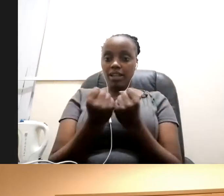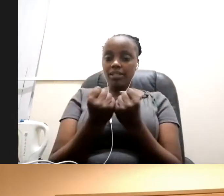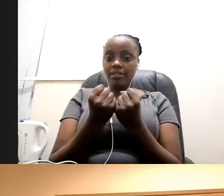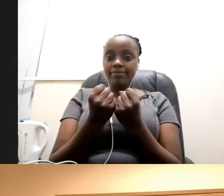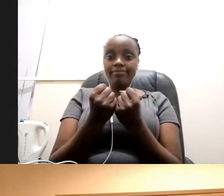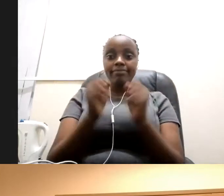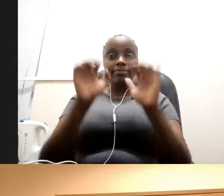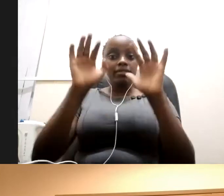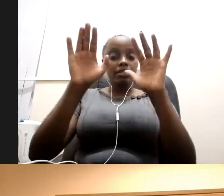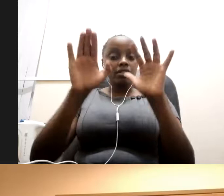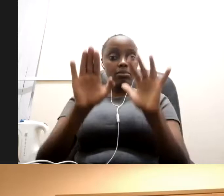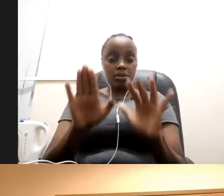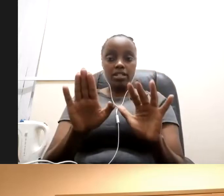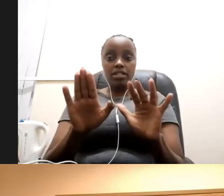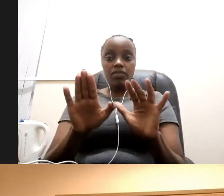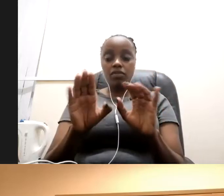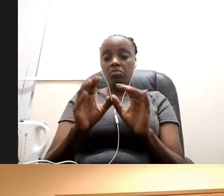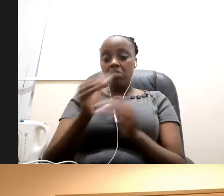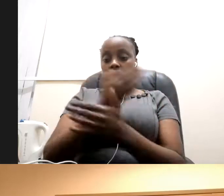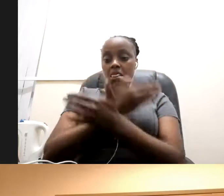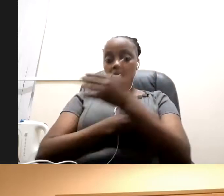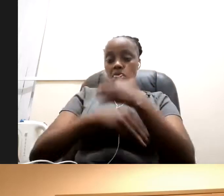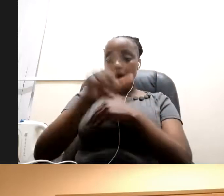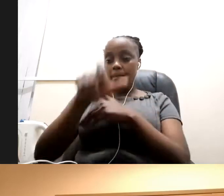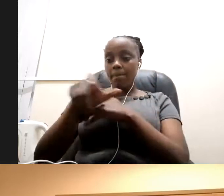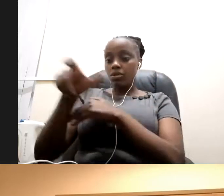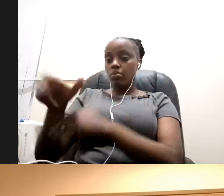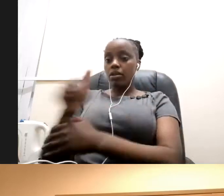the organization of persons with disabilities